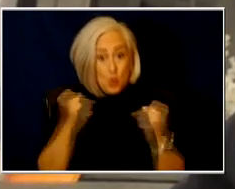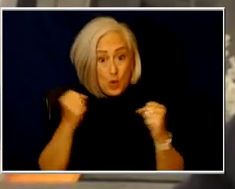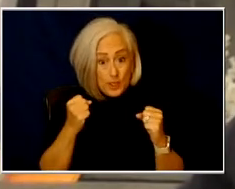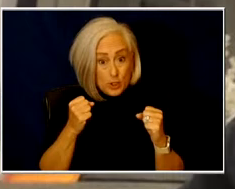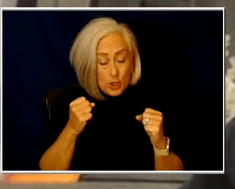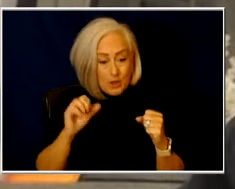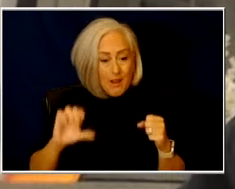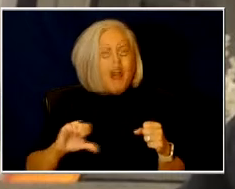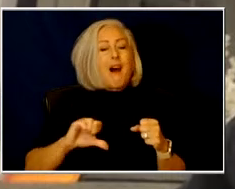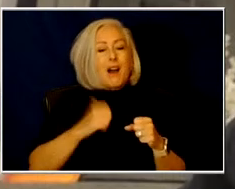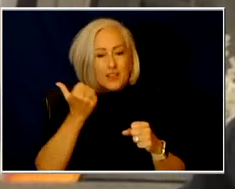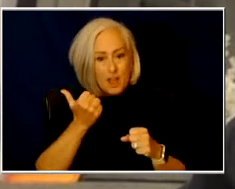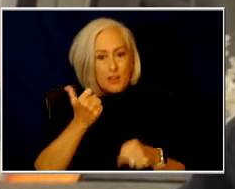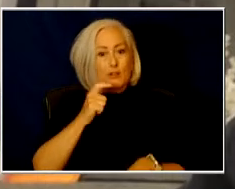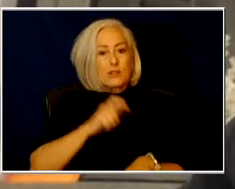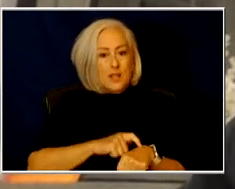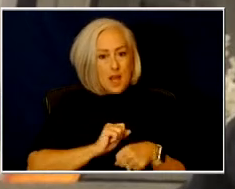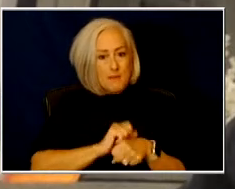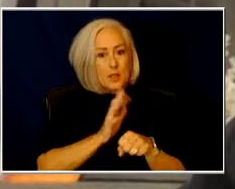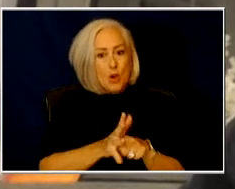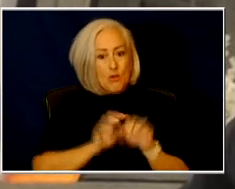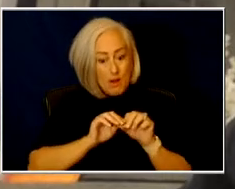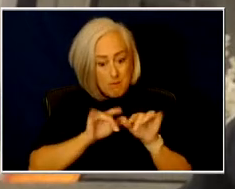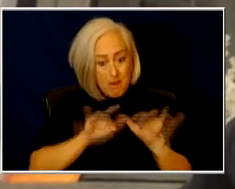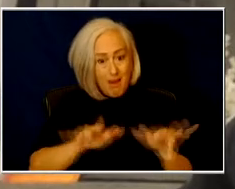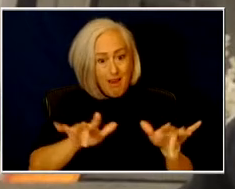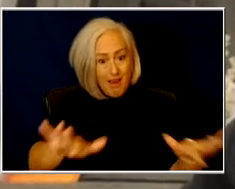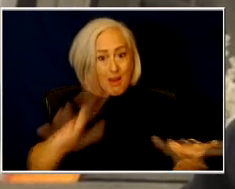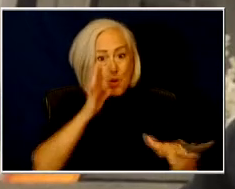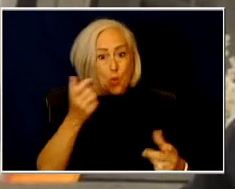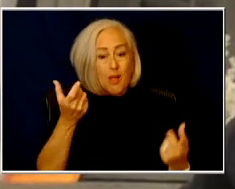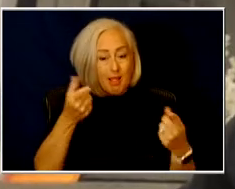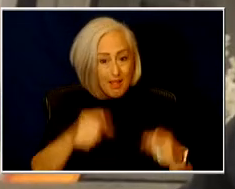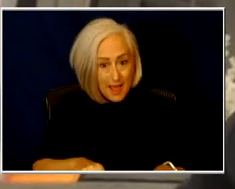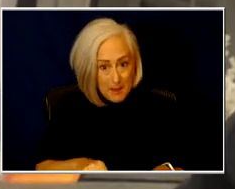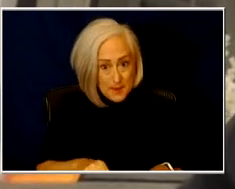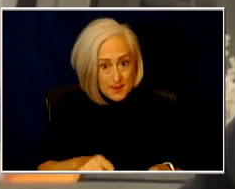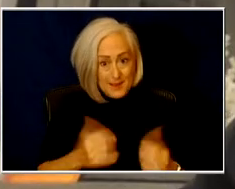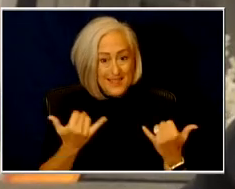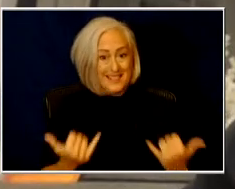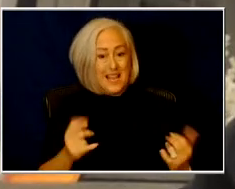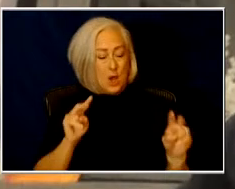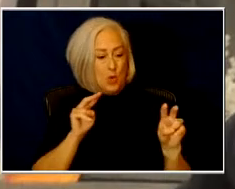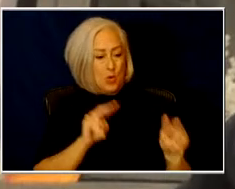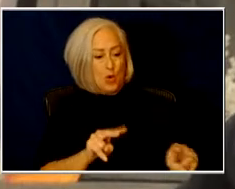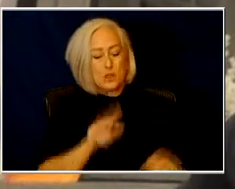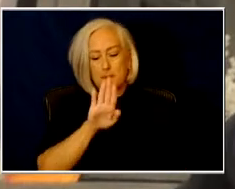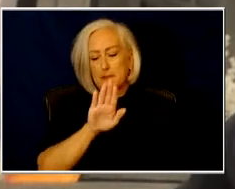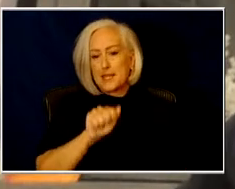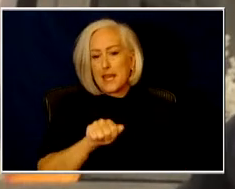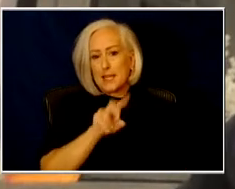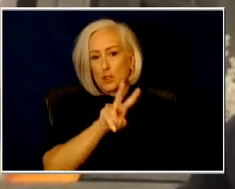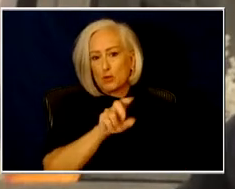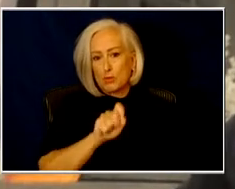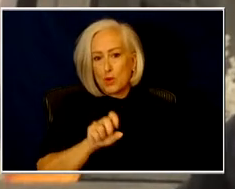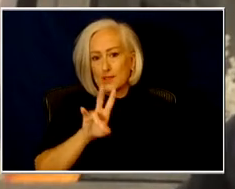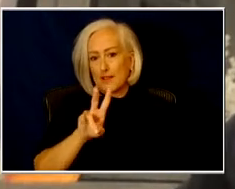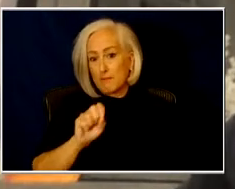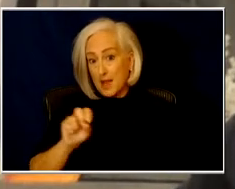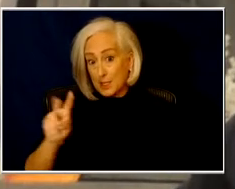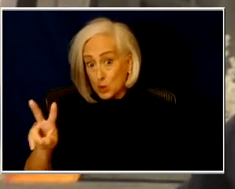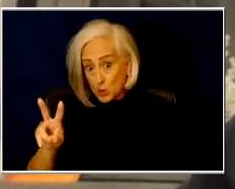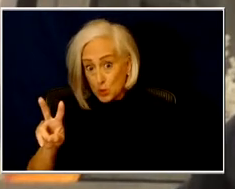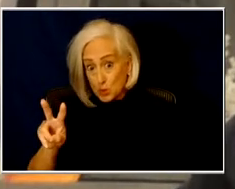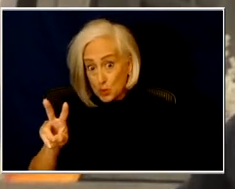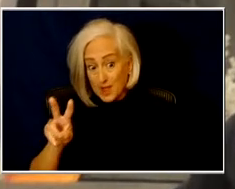we're keeping an eye on right now is called ba 2.75.2 and the unfortunate thing